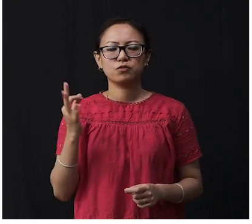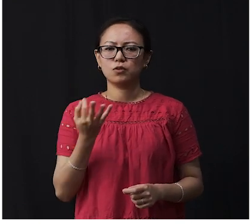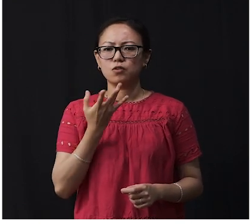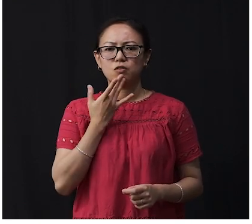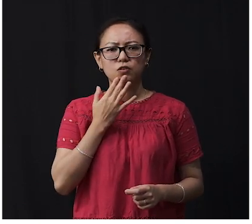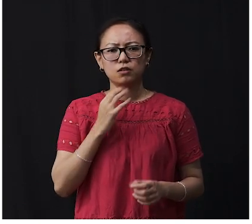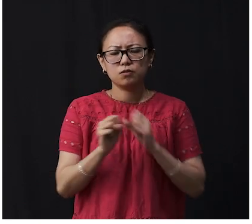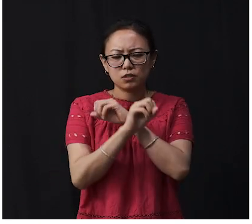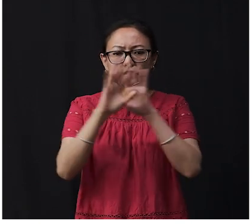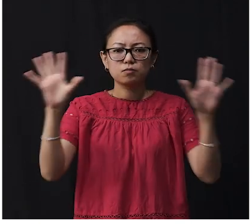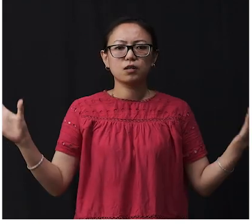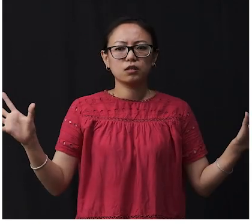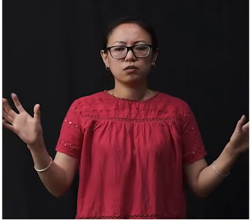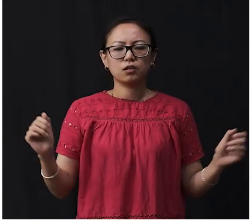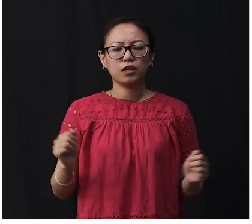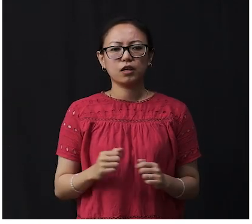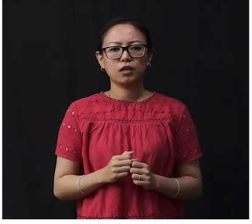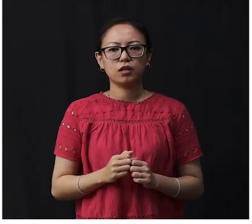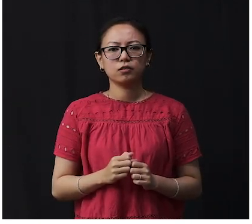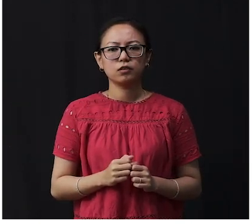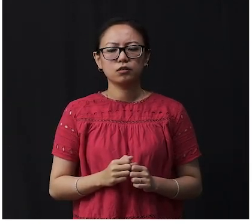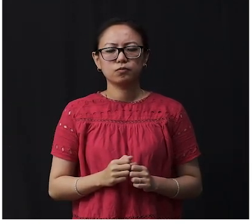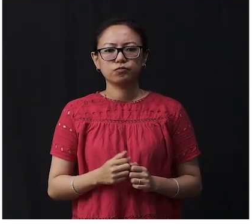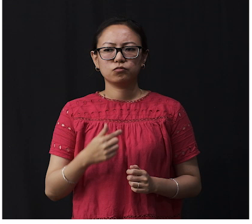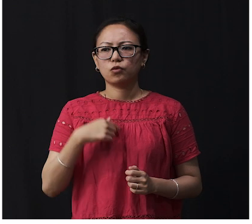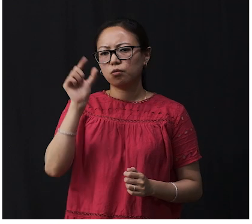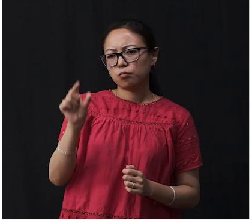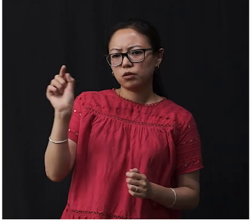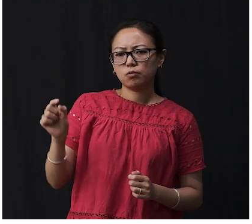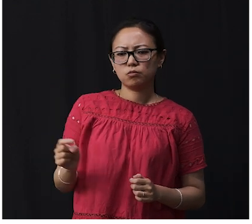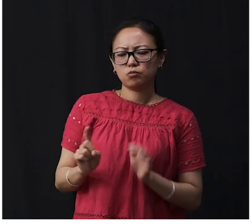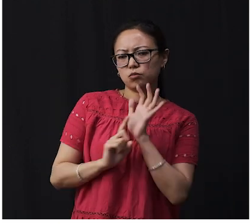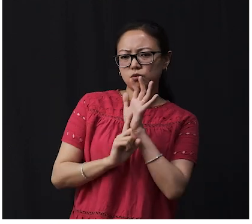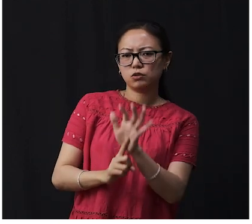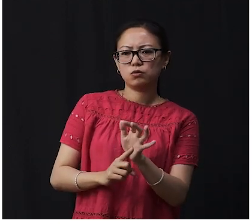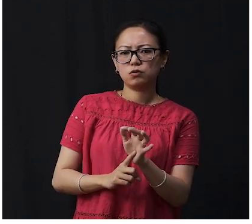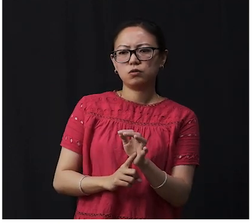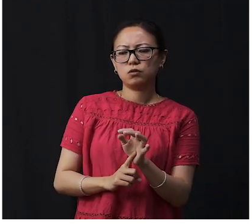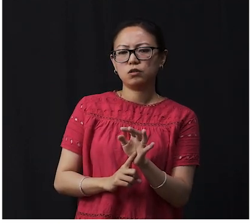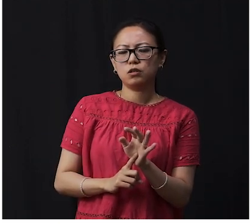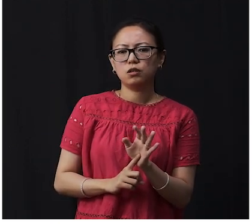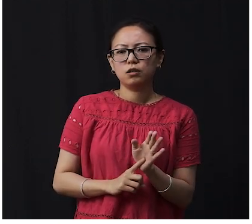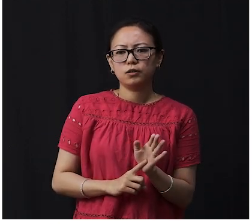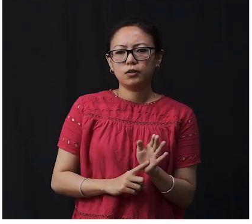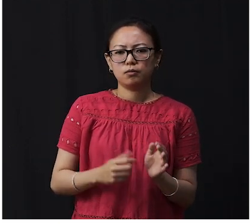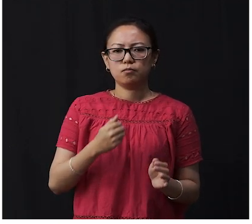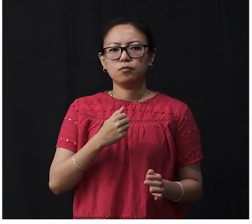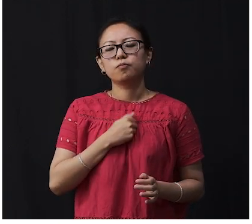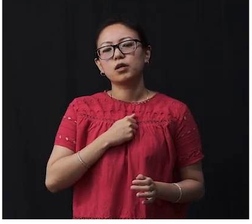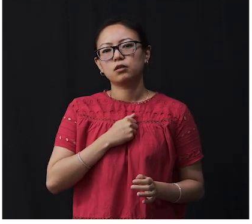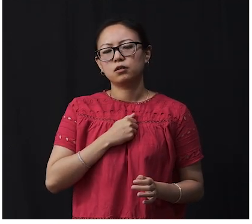will display it to them that I have that beautiful, colorful tail. So